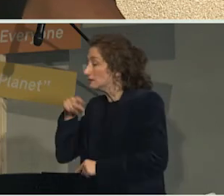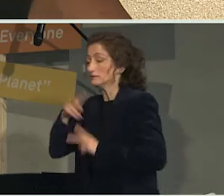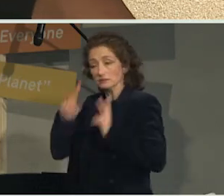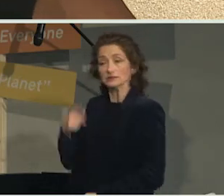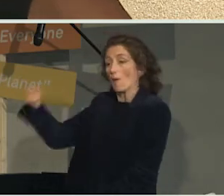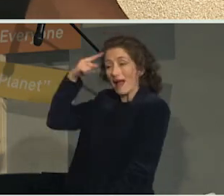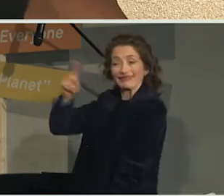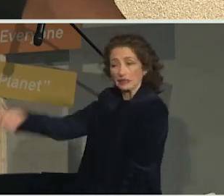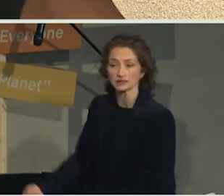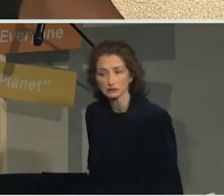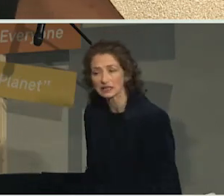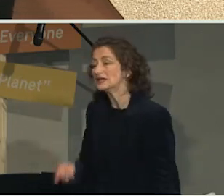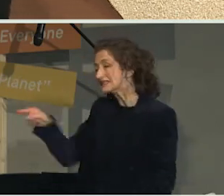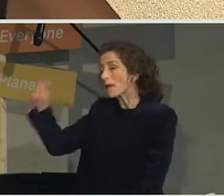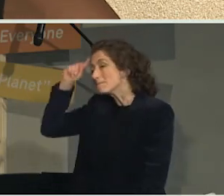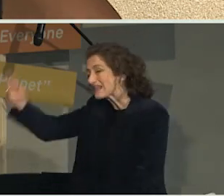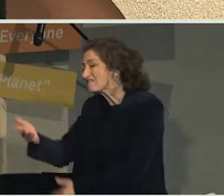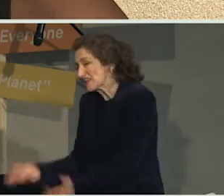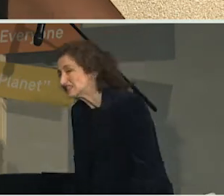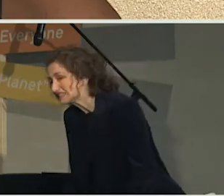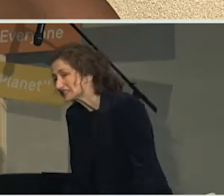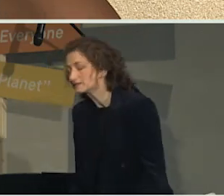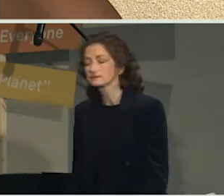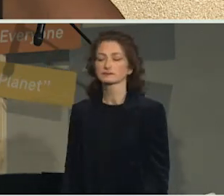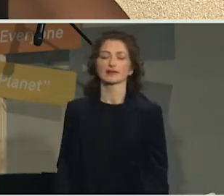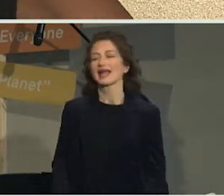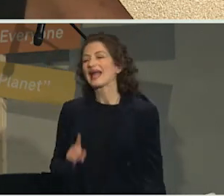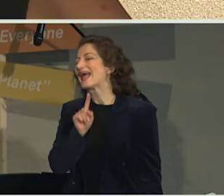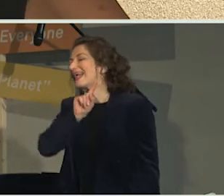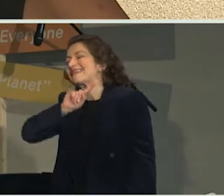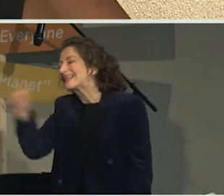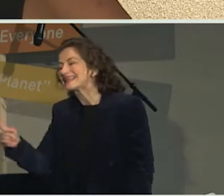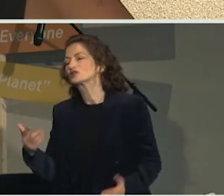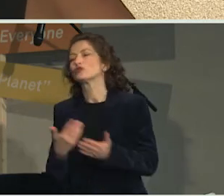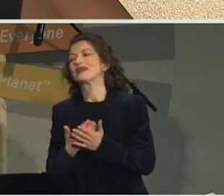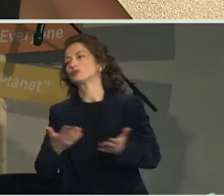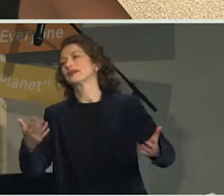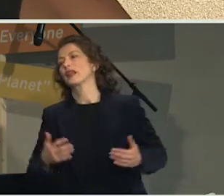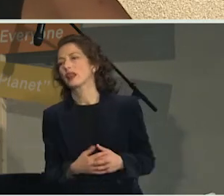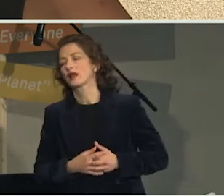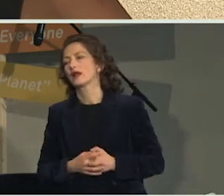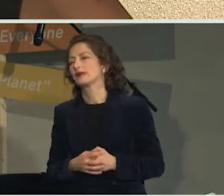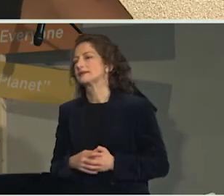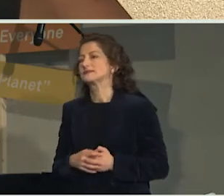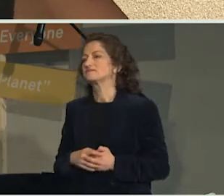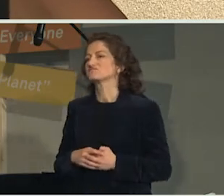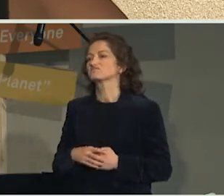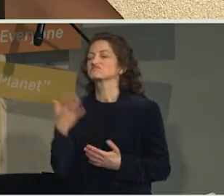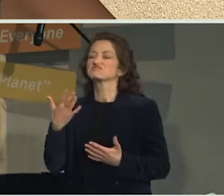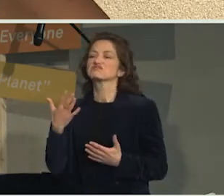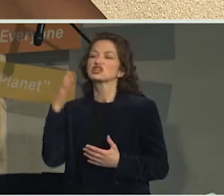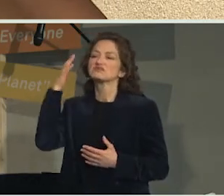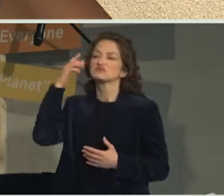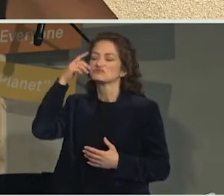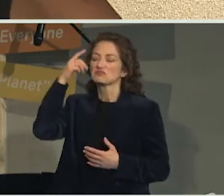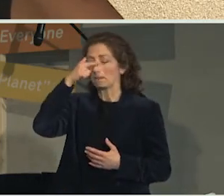this publication wanted to report about was not about, say, the struggle to elevate and address state violence against Black